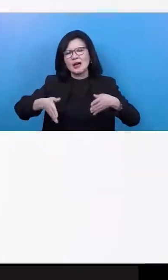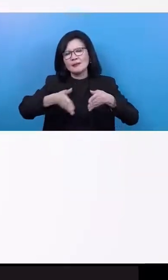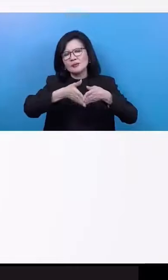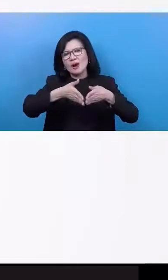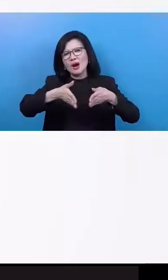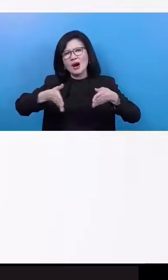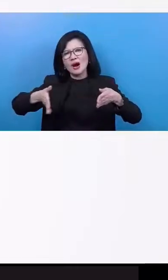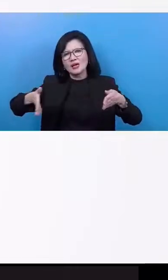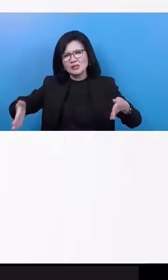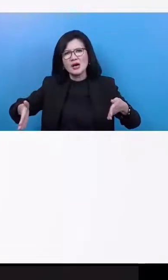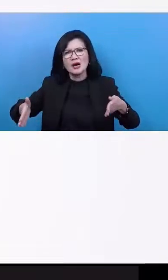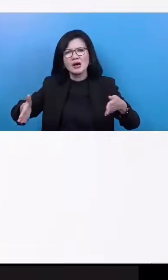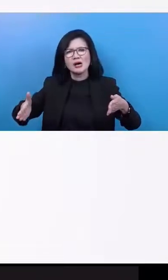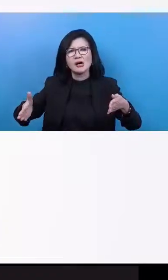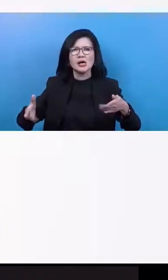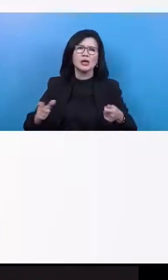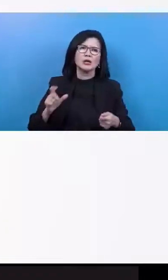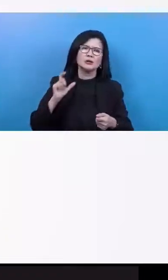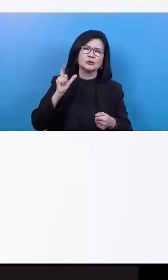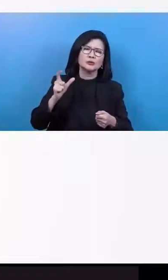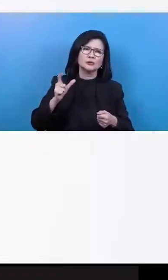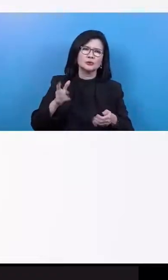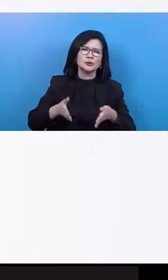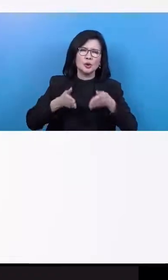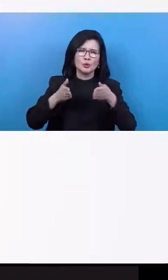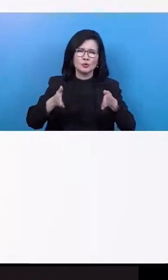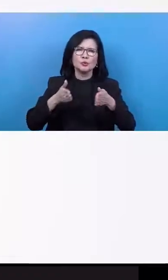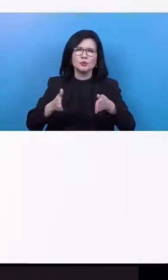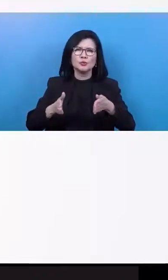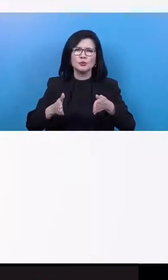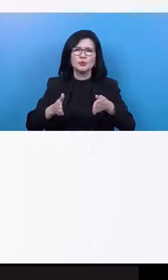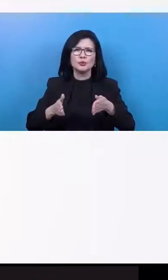multilateralism issues or related issues. And